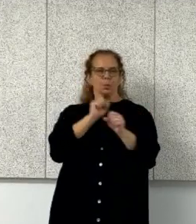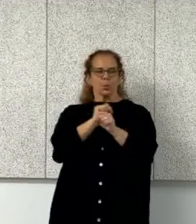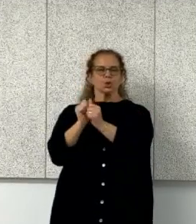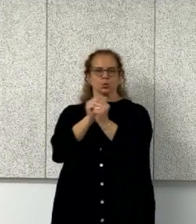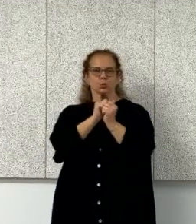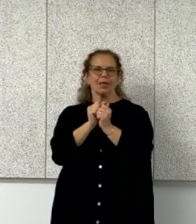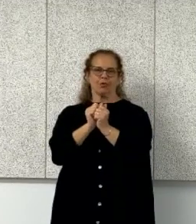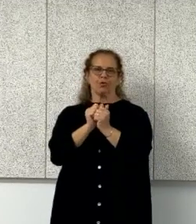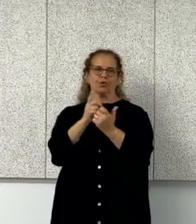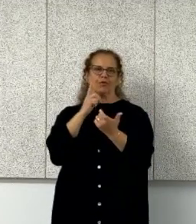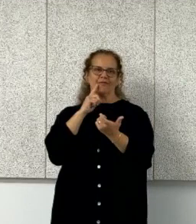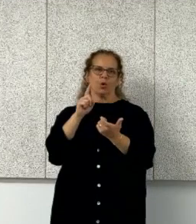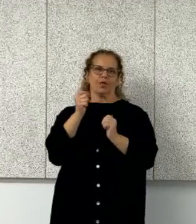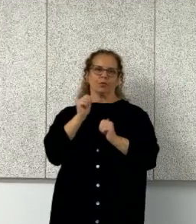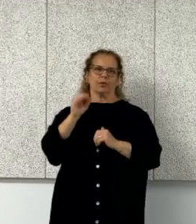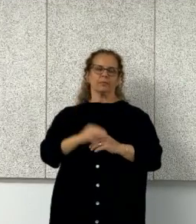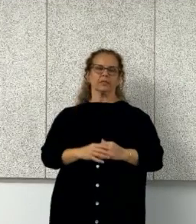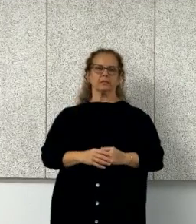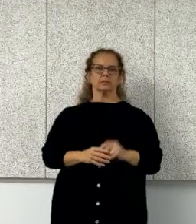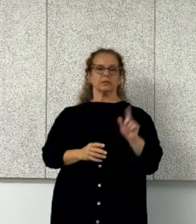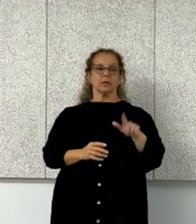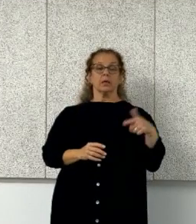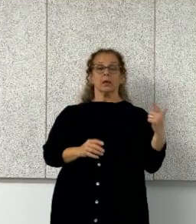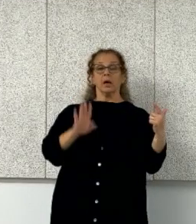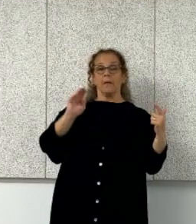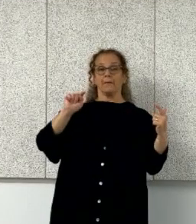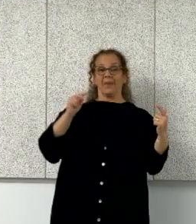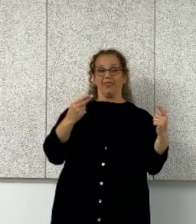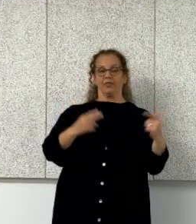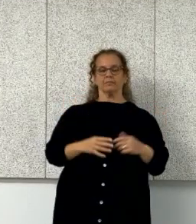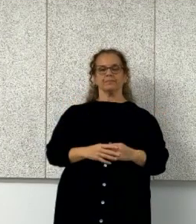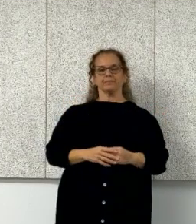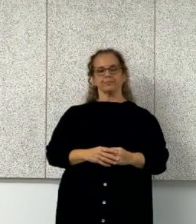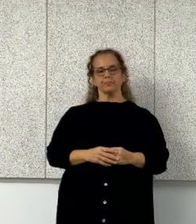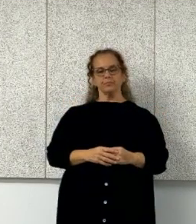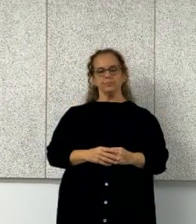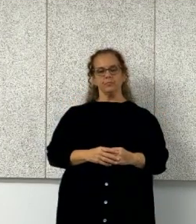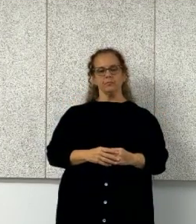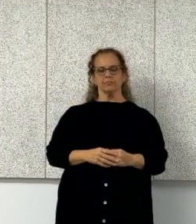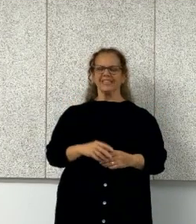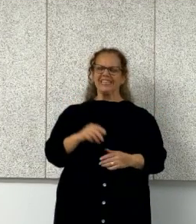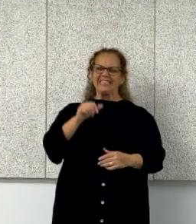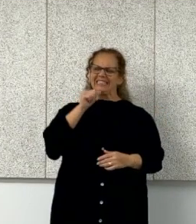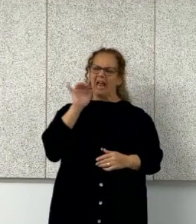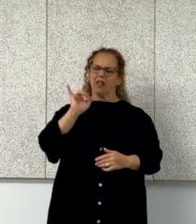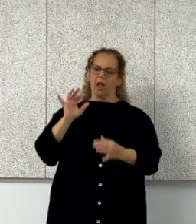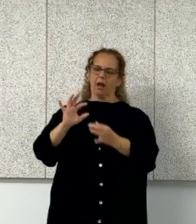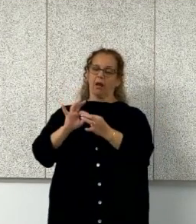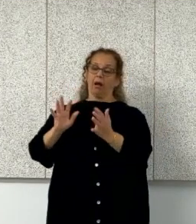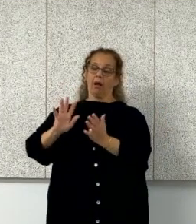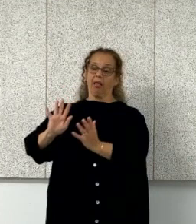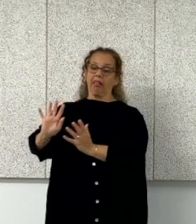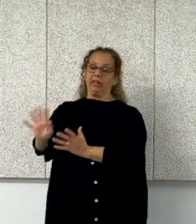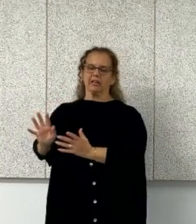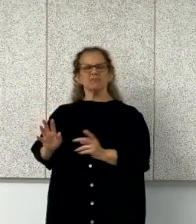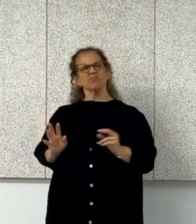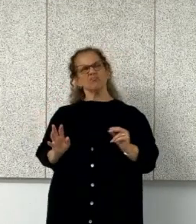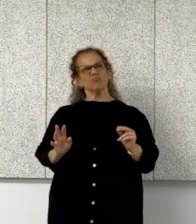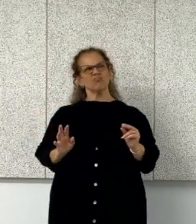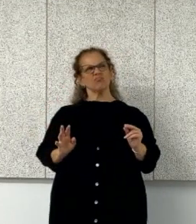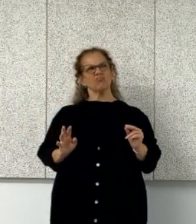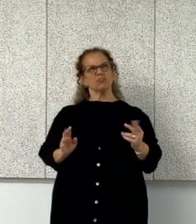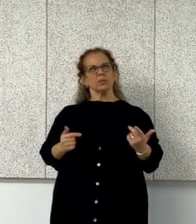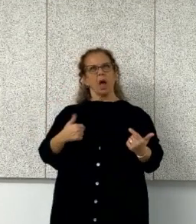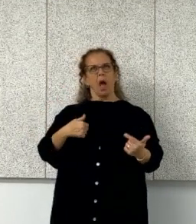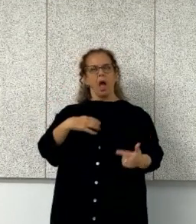institutions. Mm. It's not so much leave behind as that I wish, because